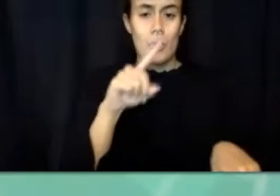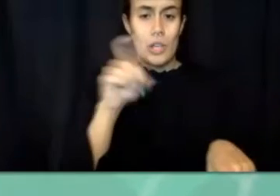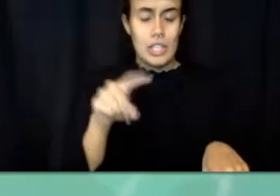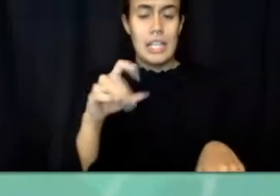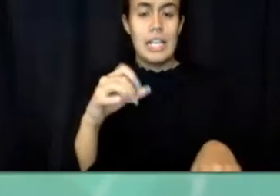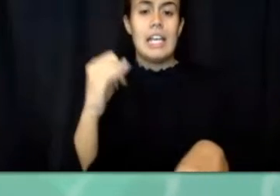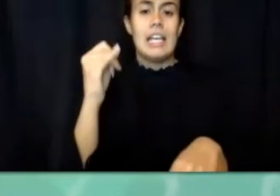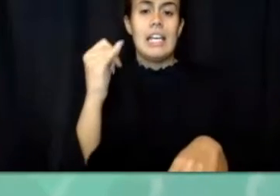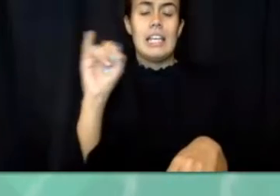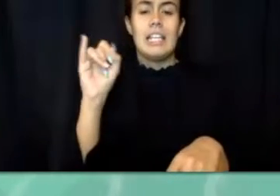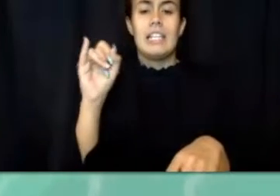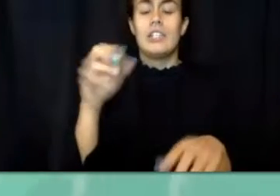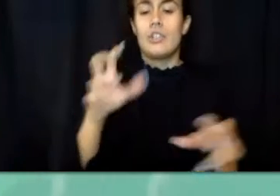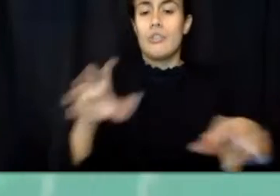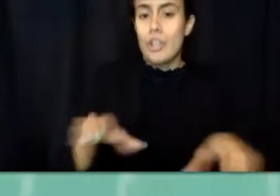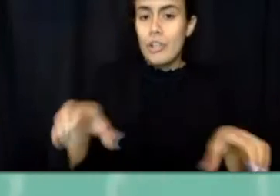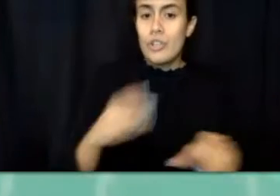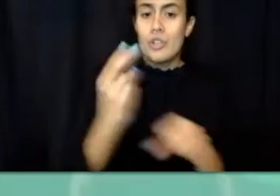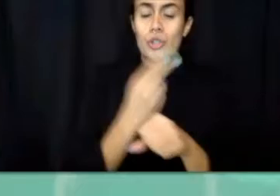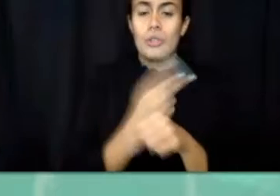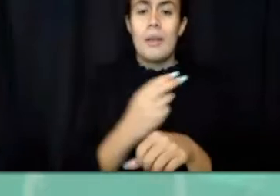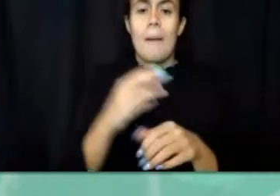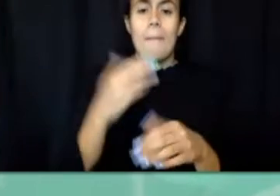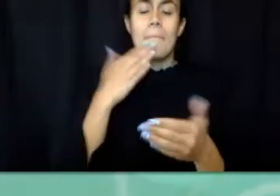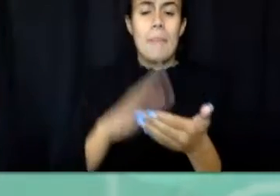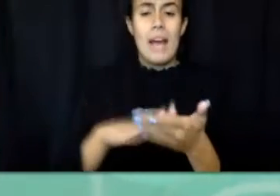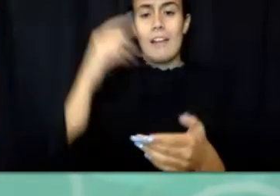recreational marijuana use bad for your brain?